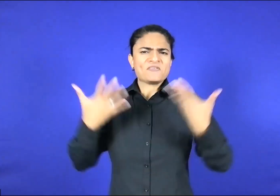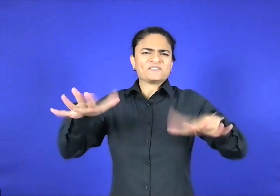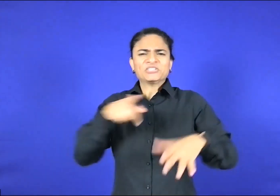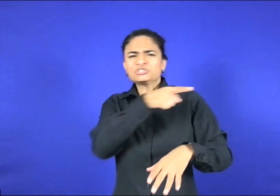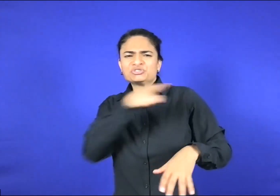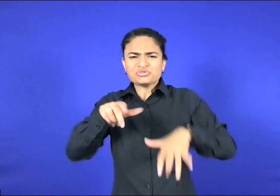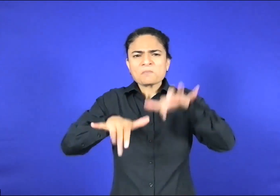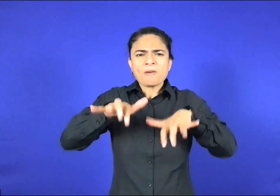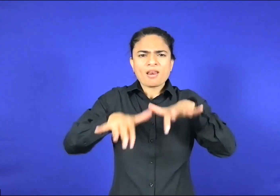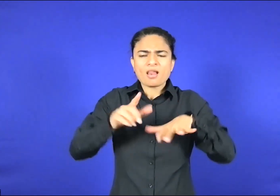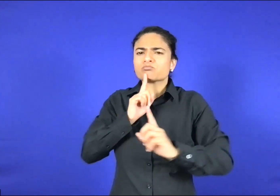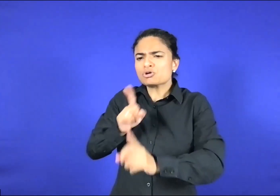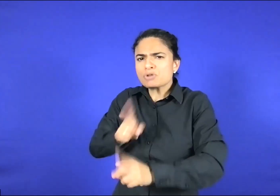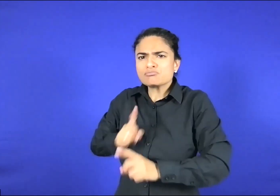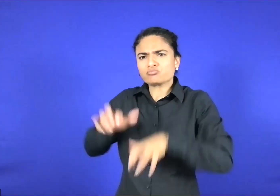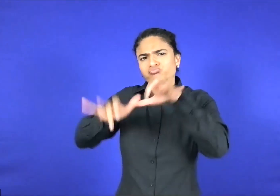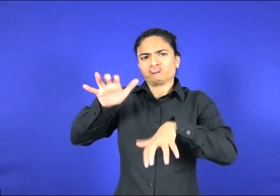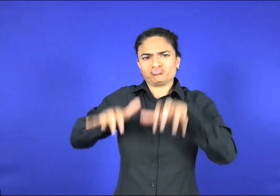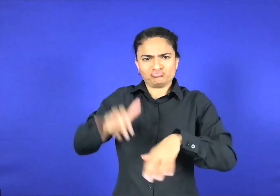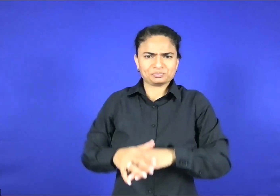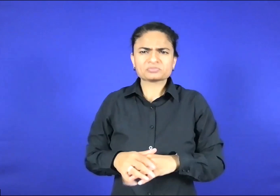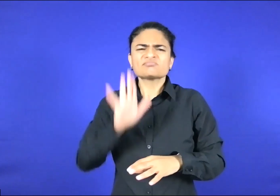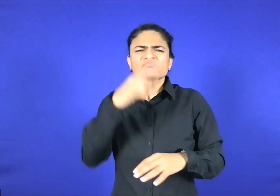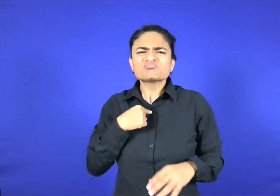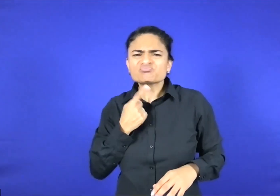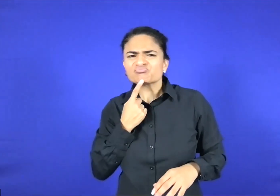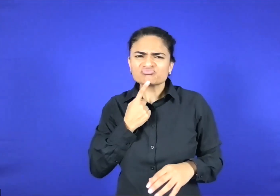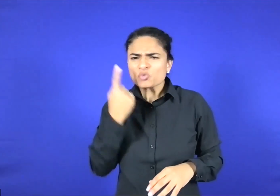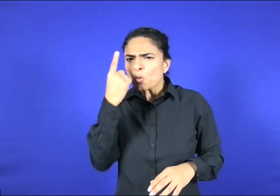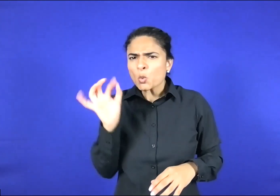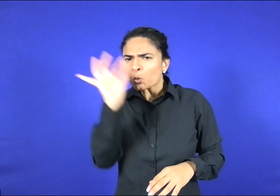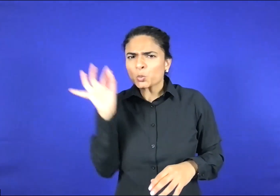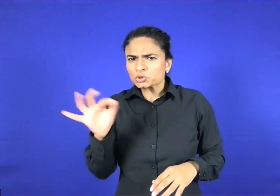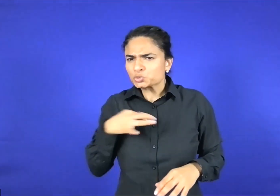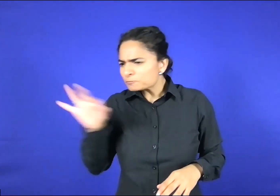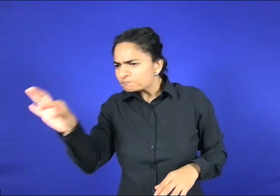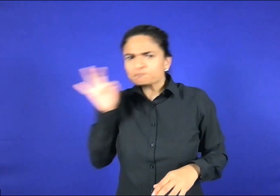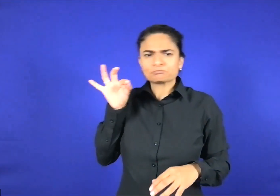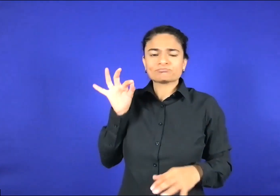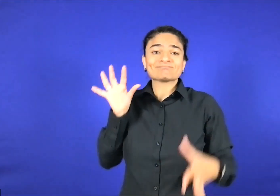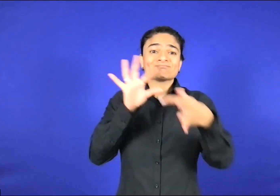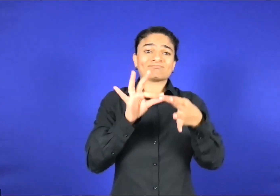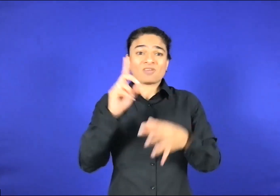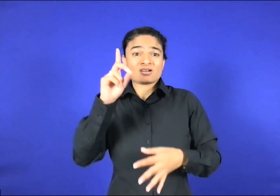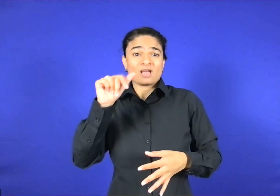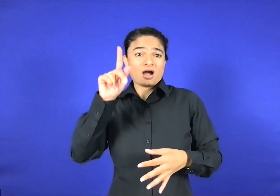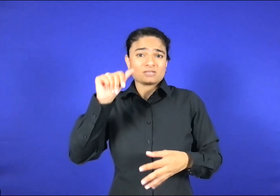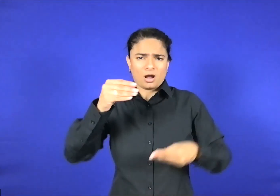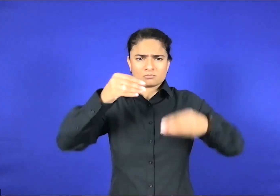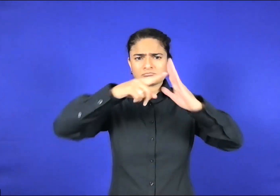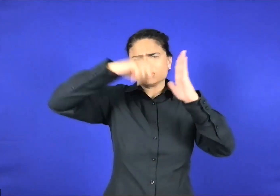to data privacy issue. Several of you mentioned this question